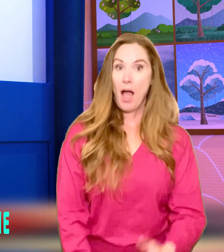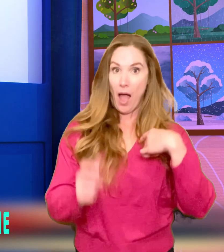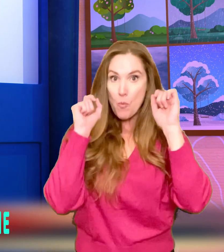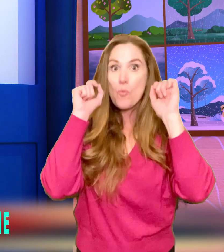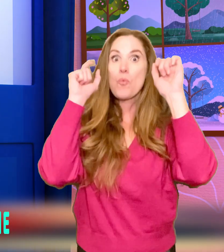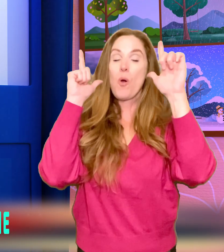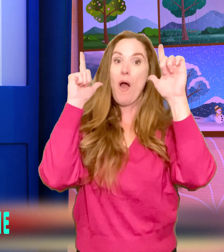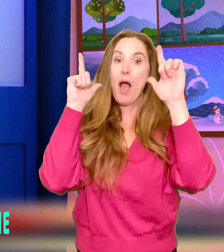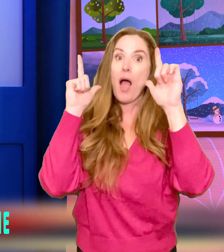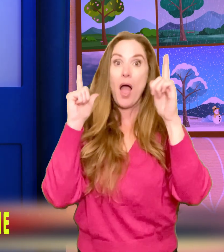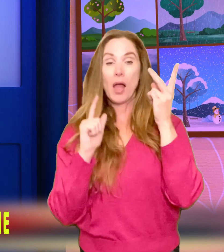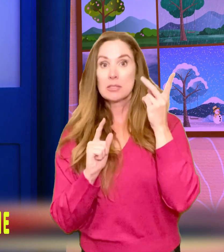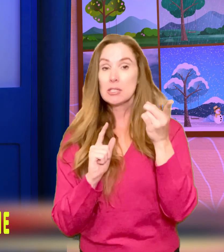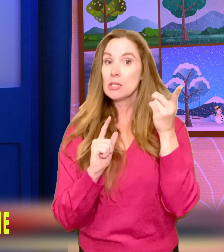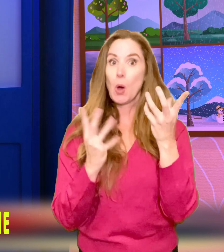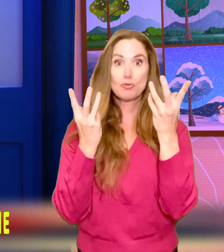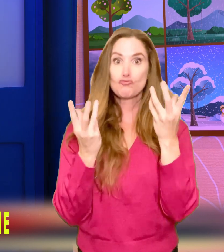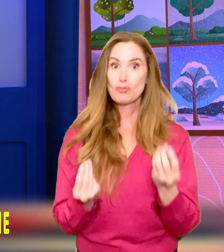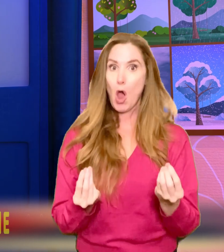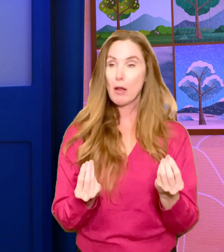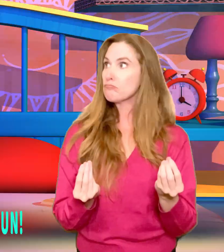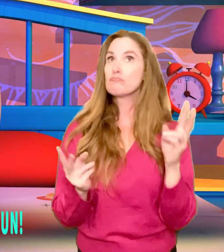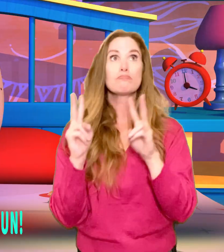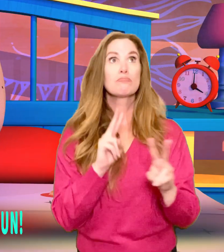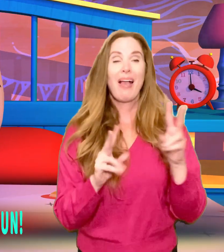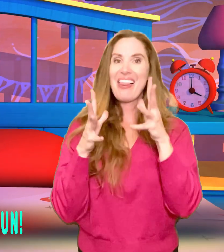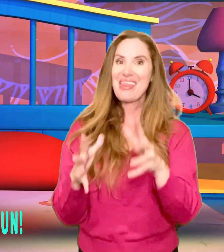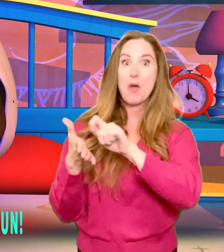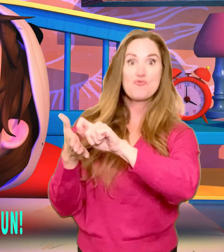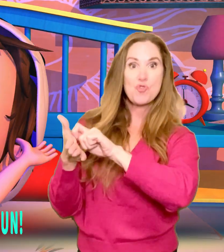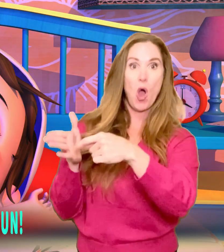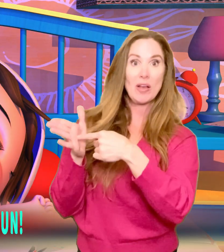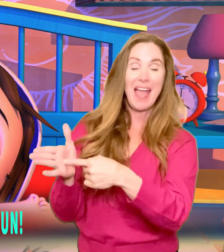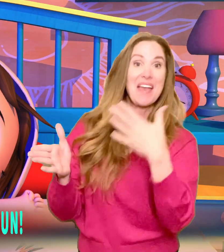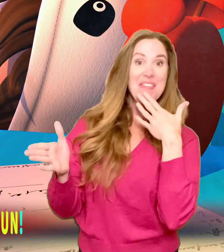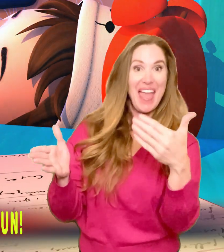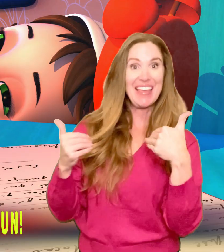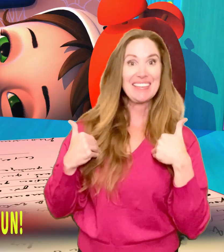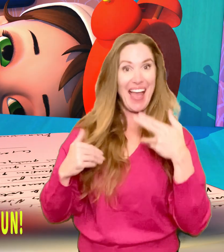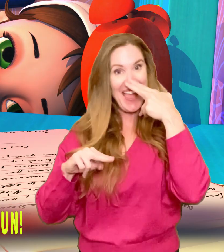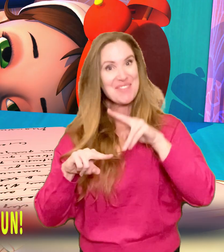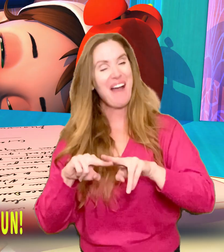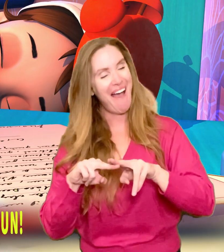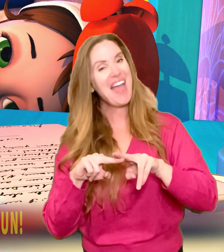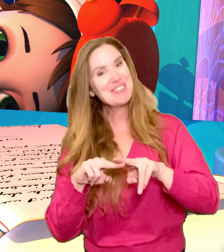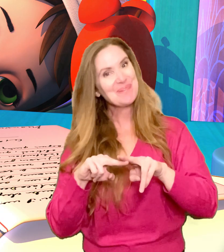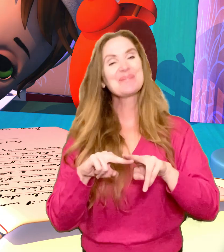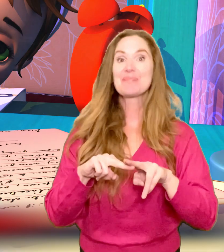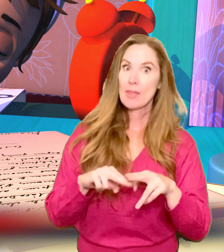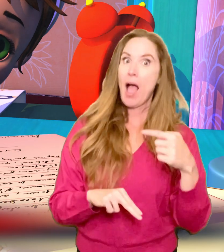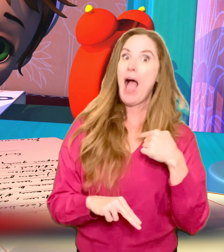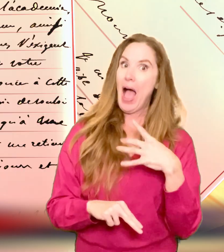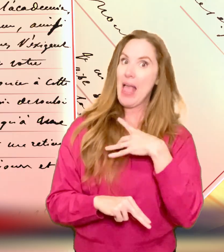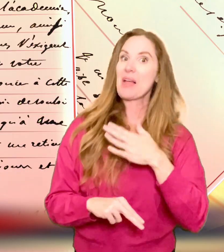I woke up in the morning and he was gone, but he left a note saying thanks, I had